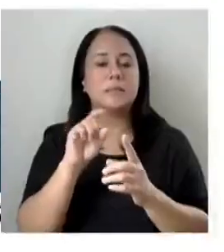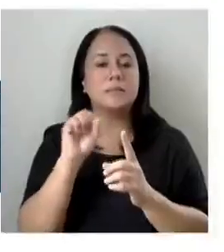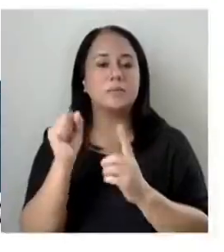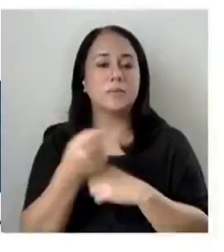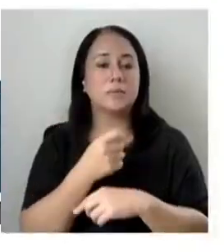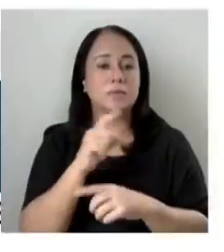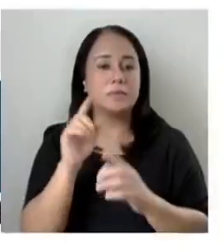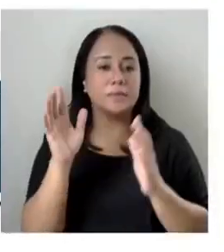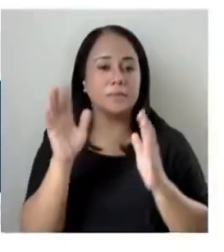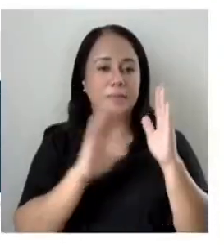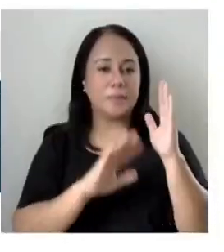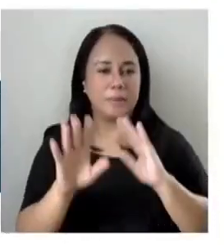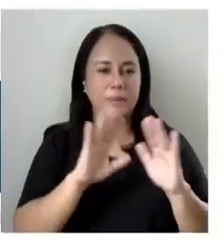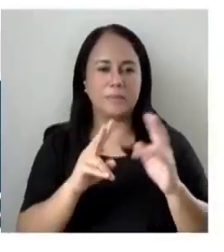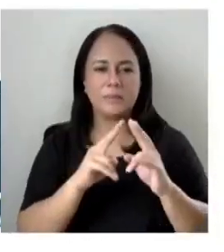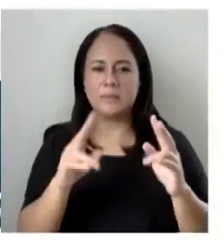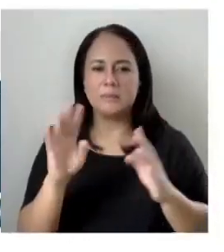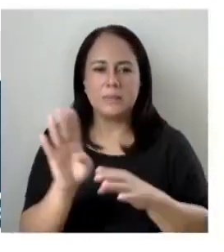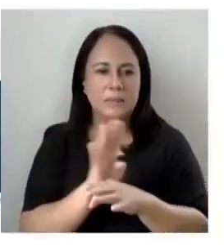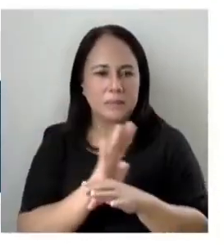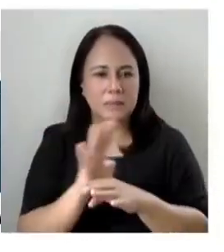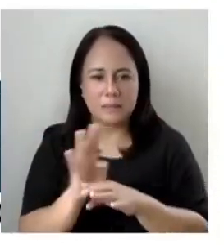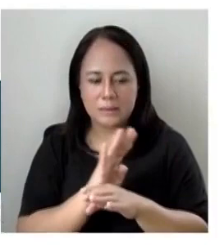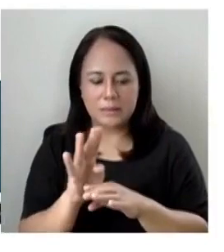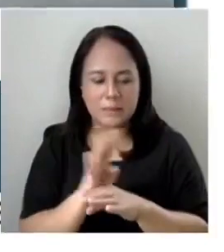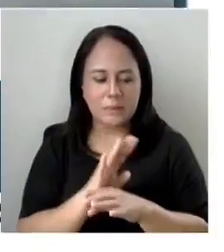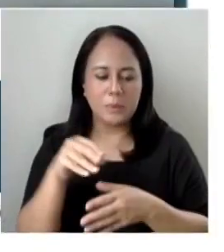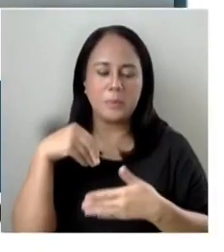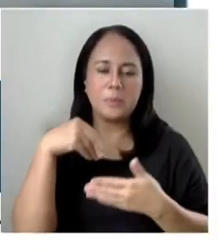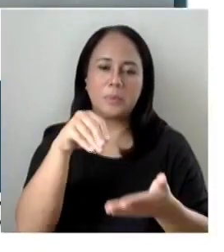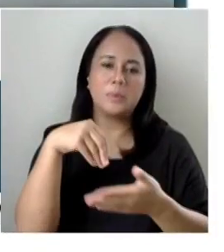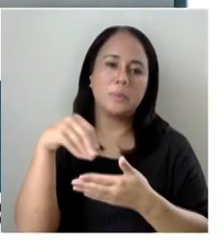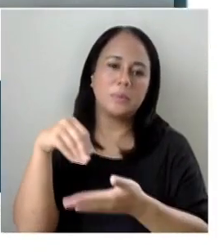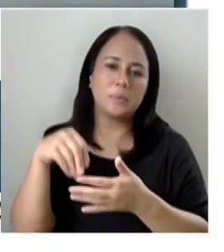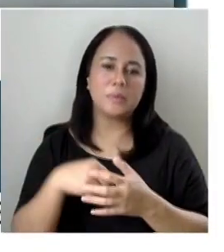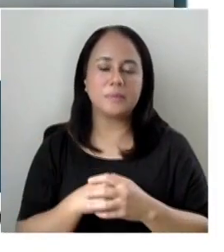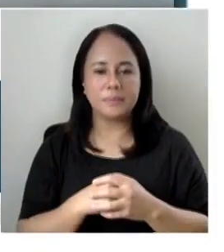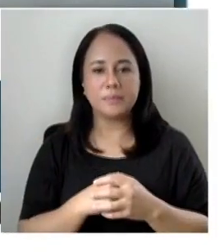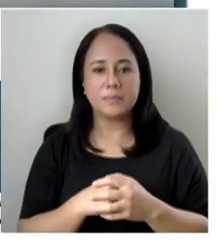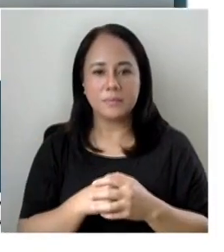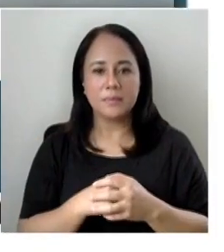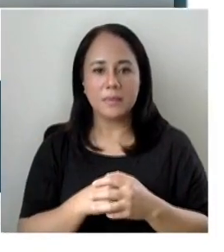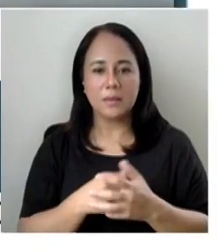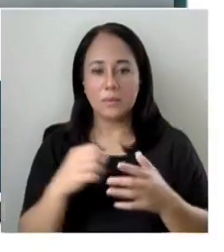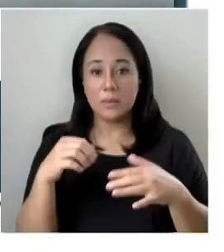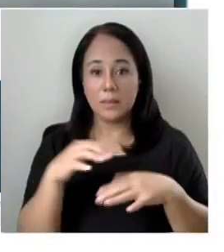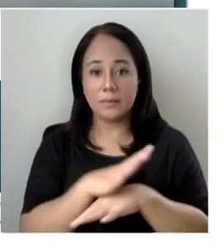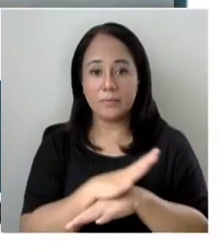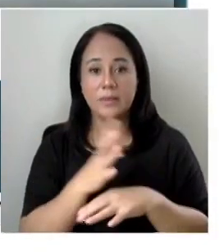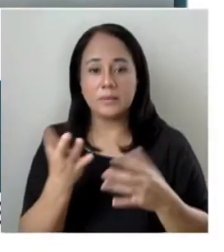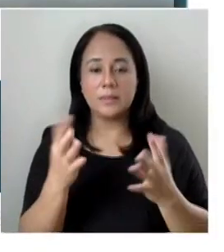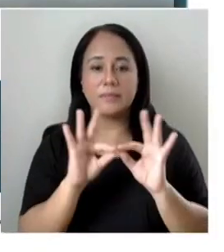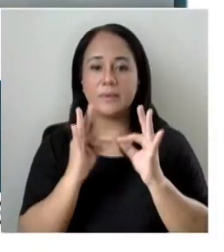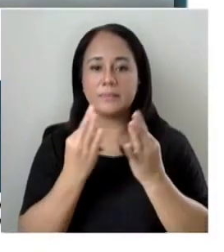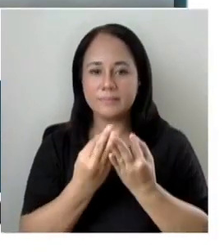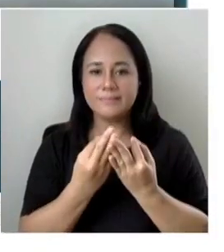We are very busy giving relief goods to the affected families, and